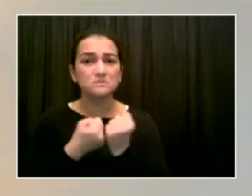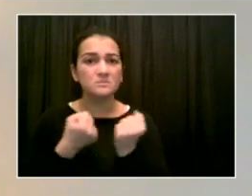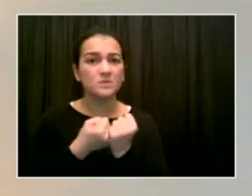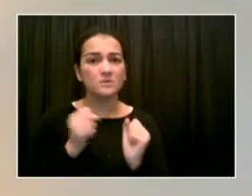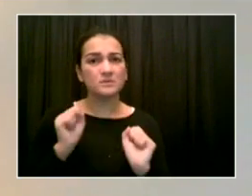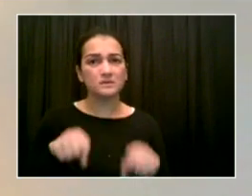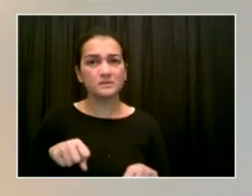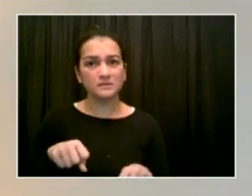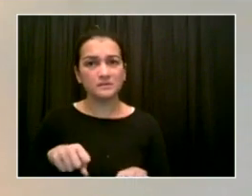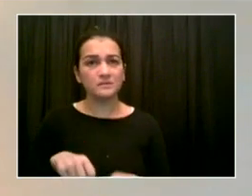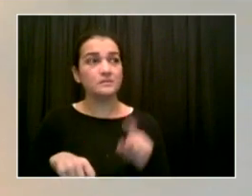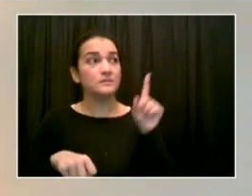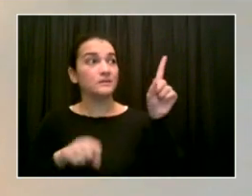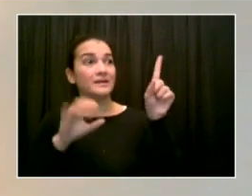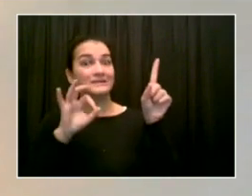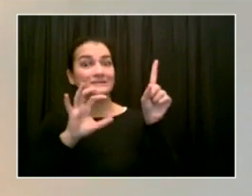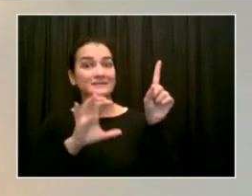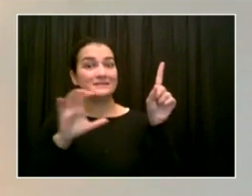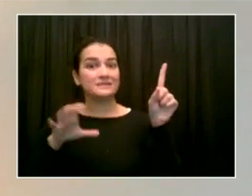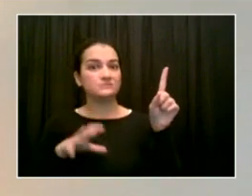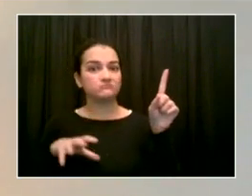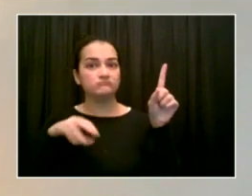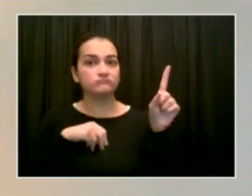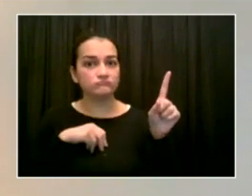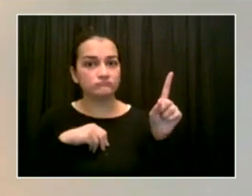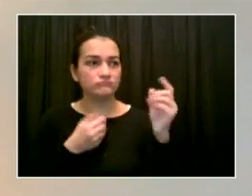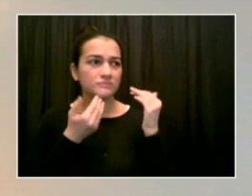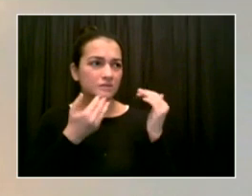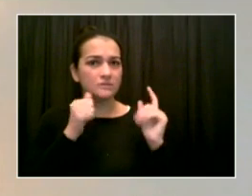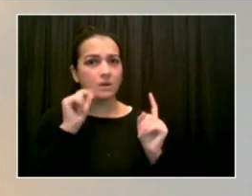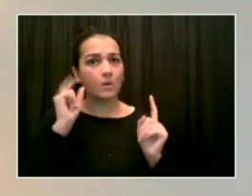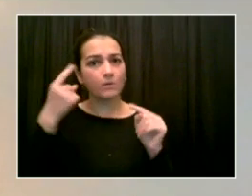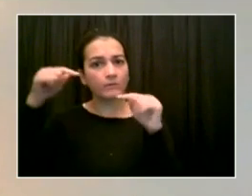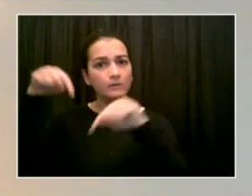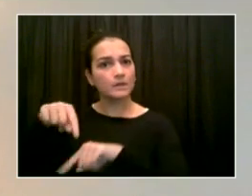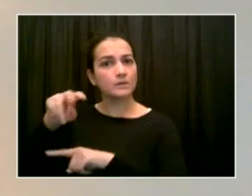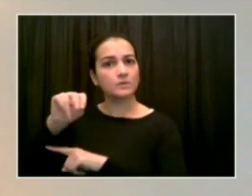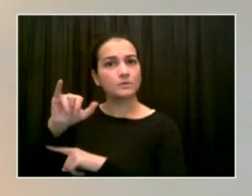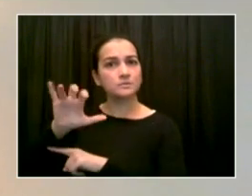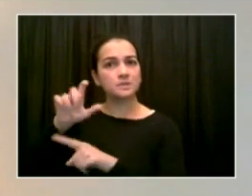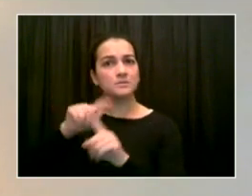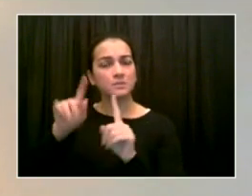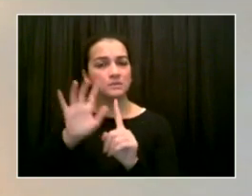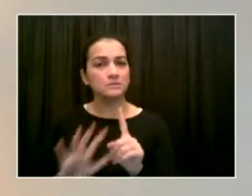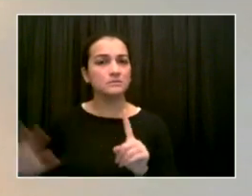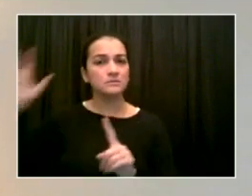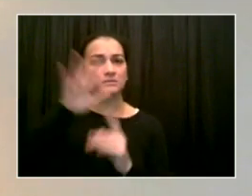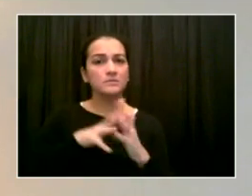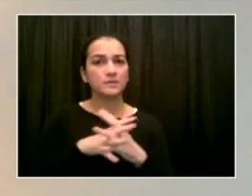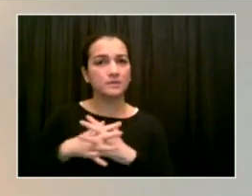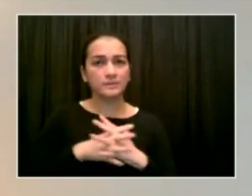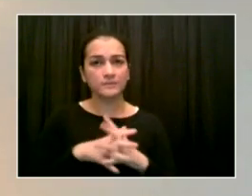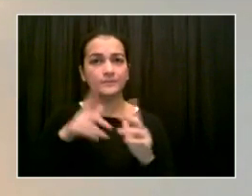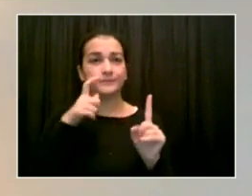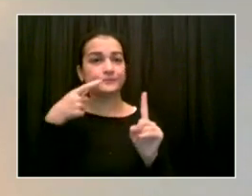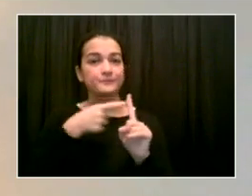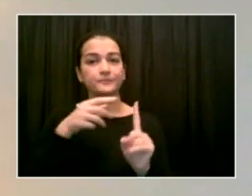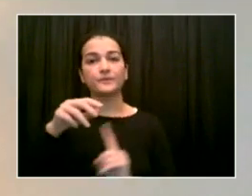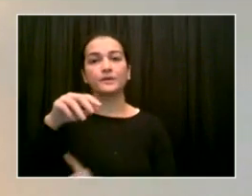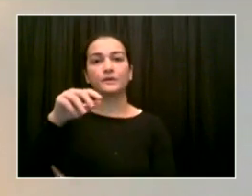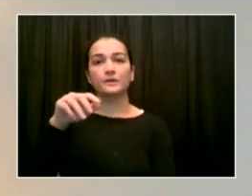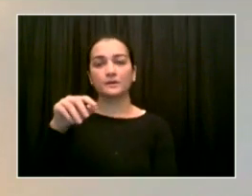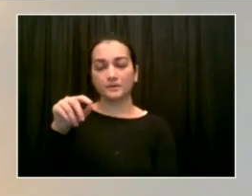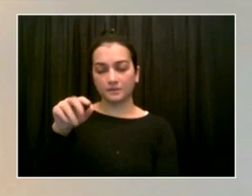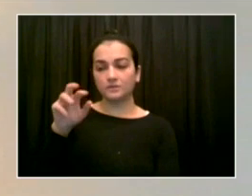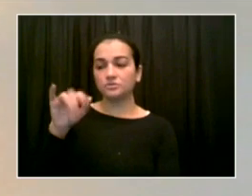done. Pandemic has been an enormous stressor with social isolation on top of so much